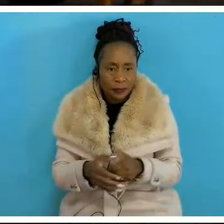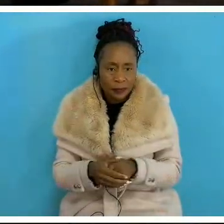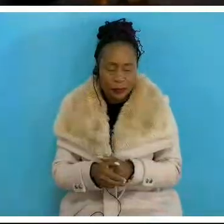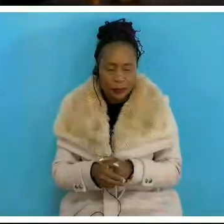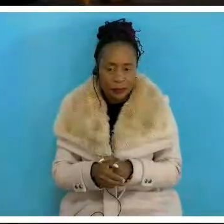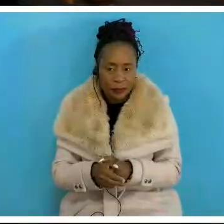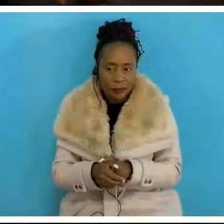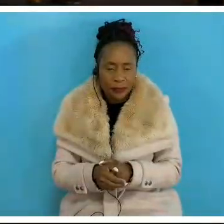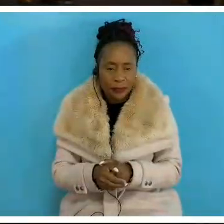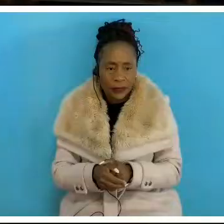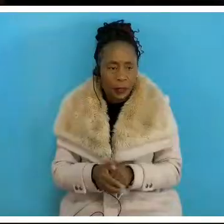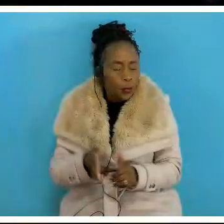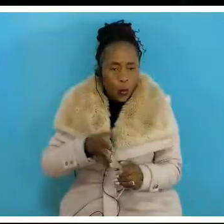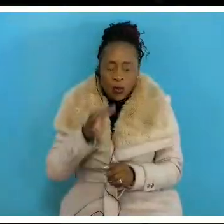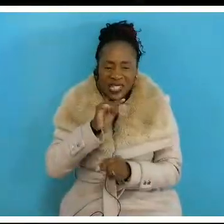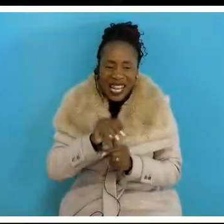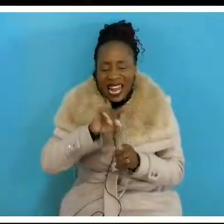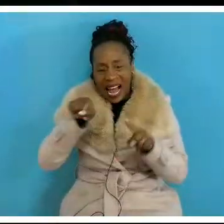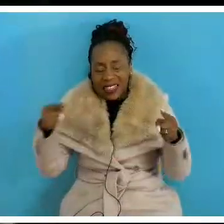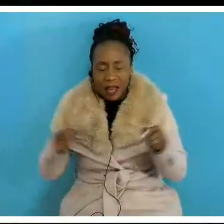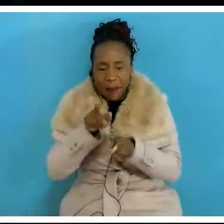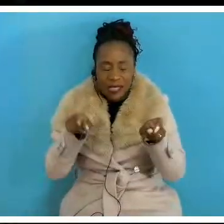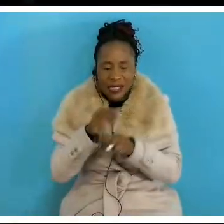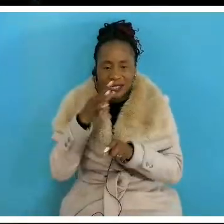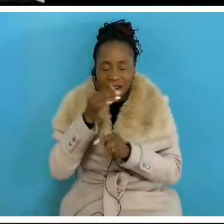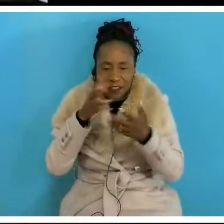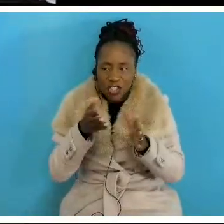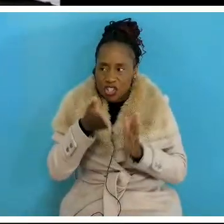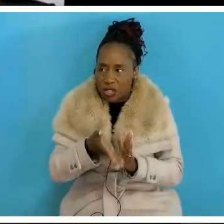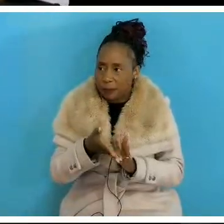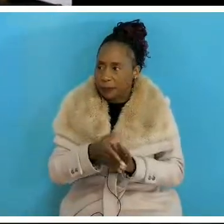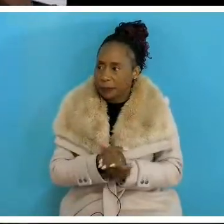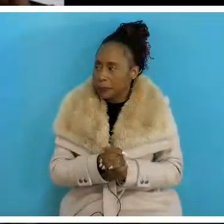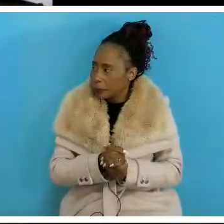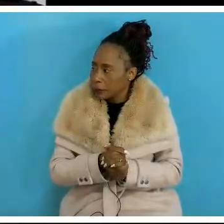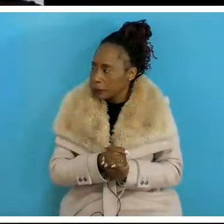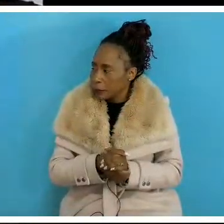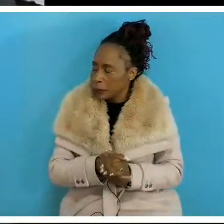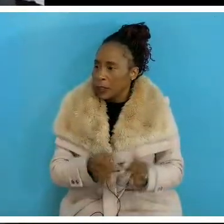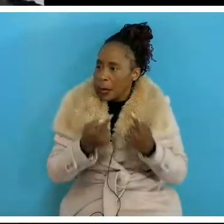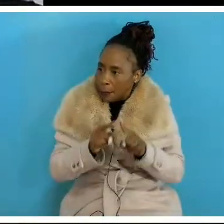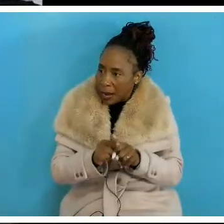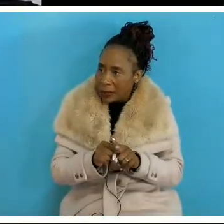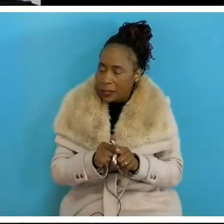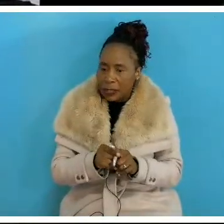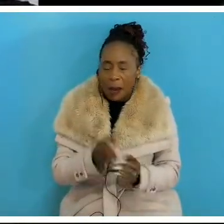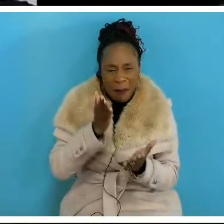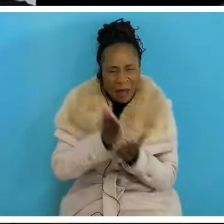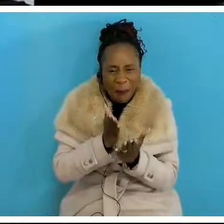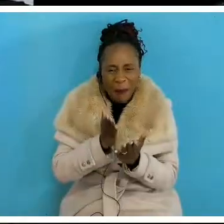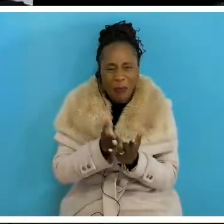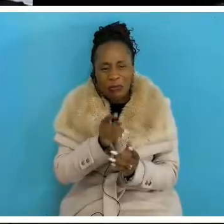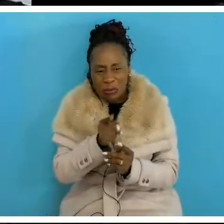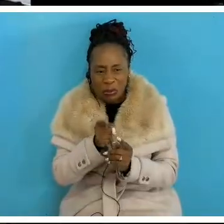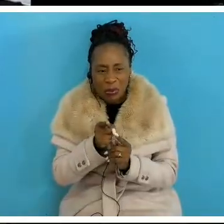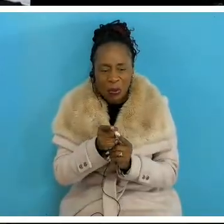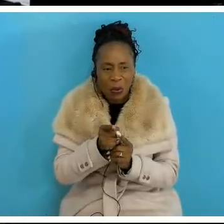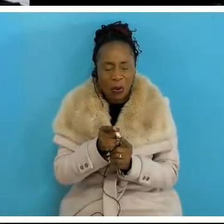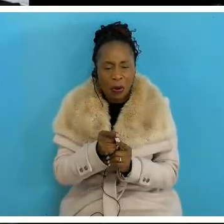I don't want to repeat what everybody else was saying here, that we were purposely excluded from